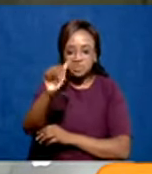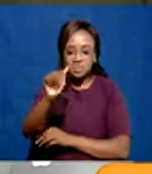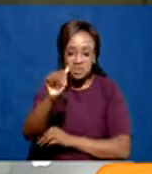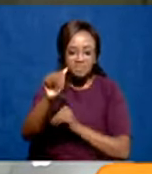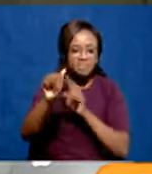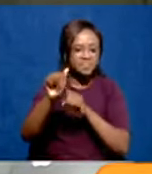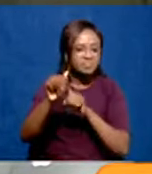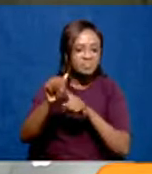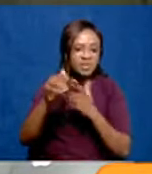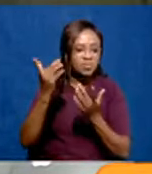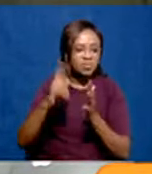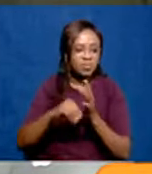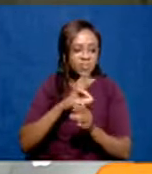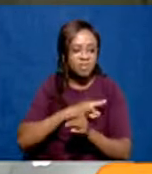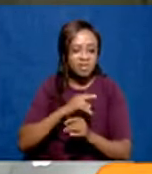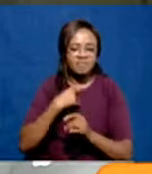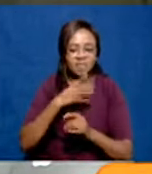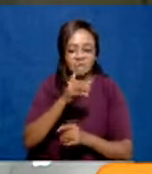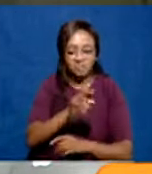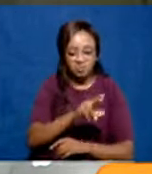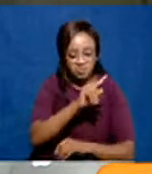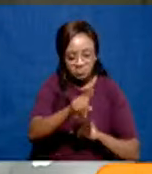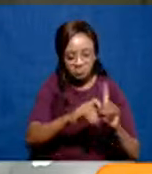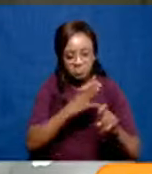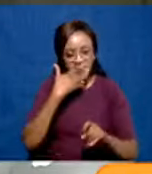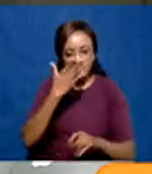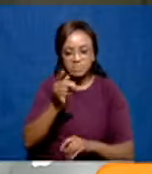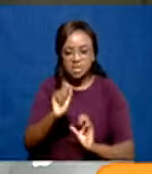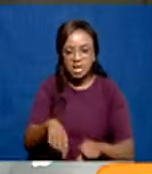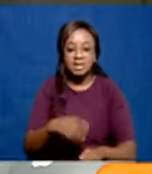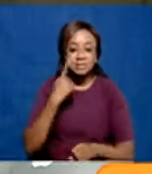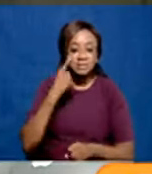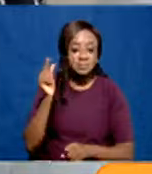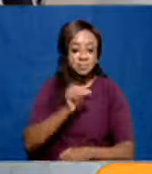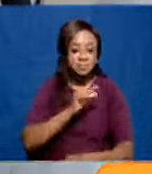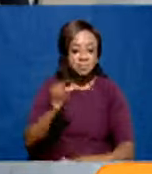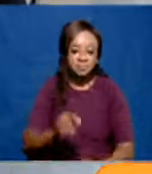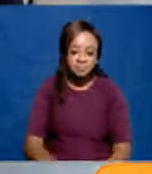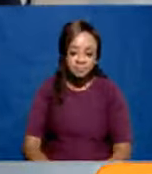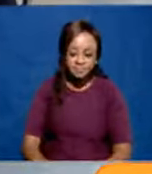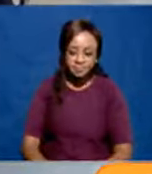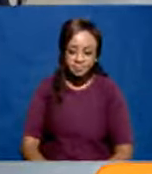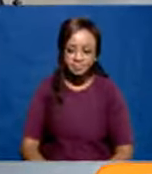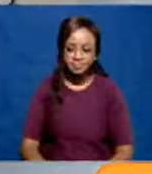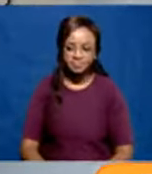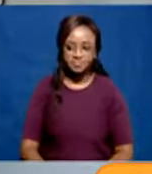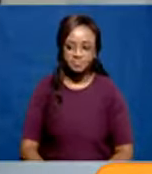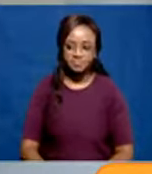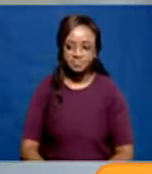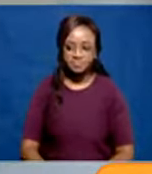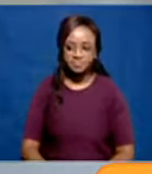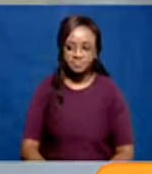are your concerns? We'll pose those questions to him as he answers them. All right, see you in just a bit.